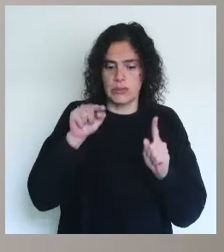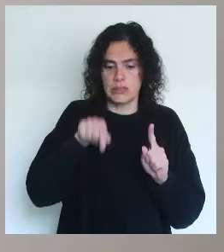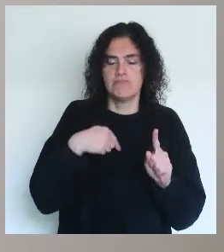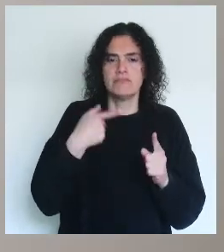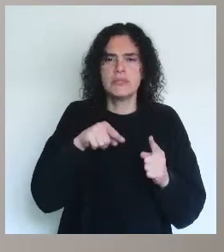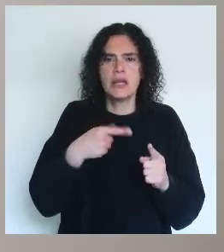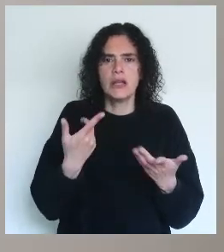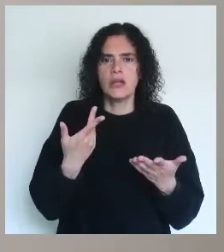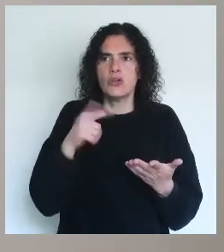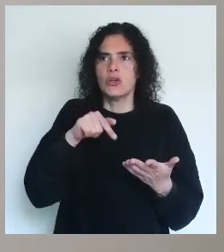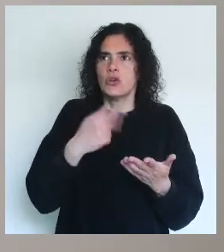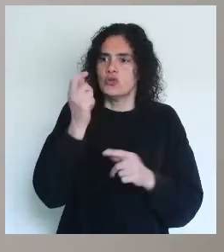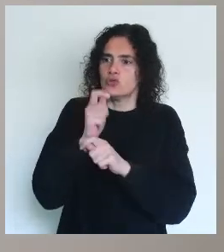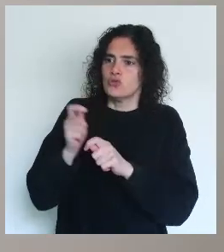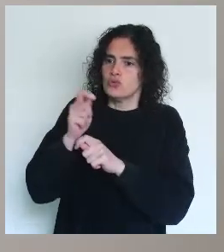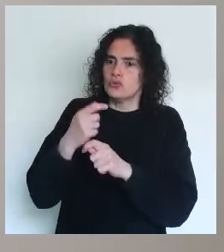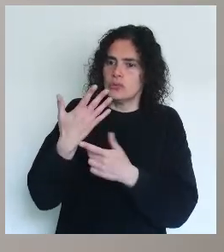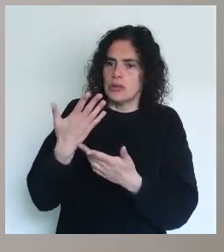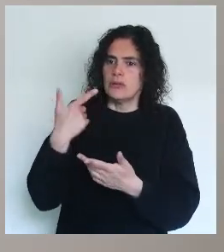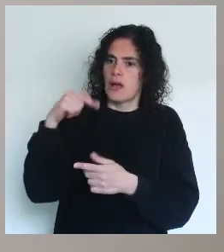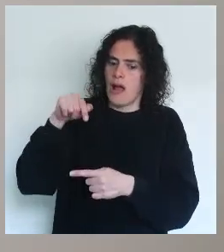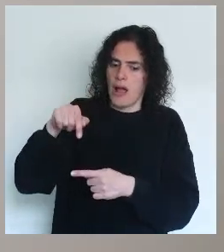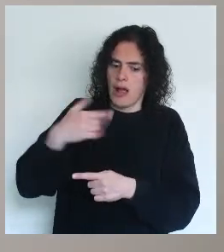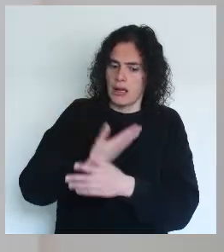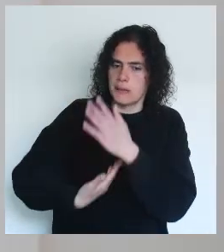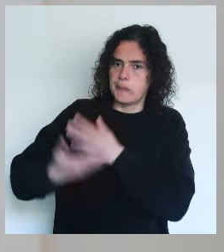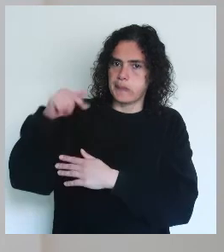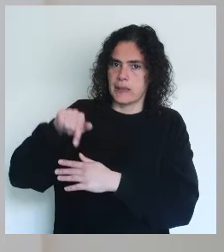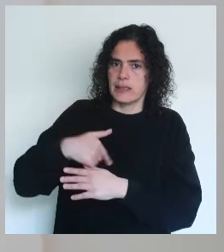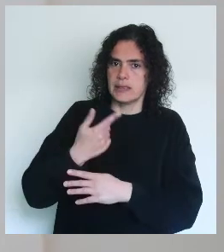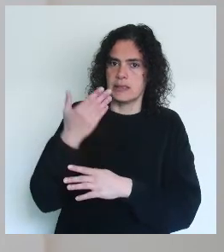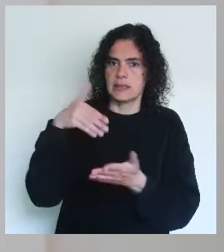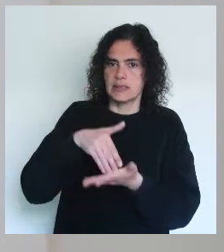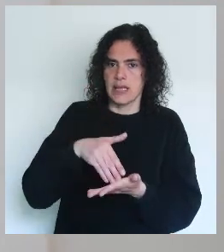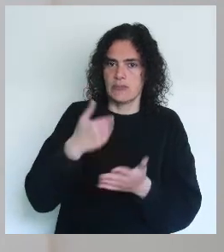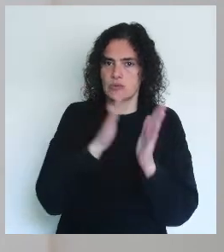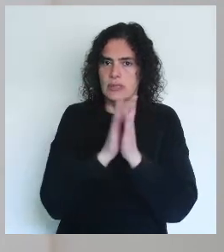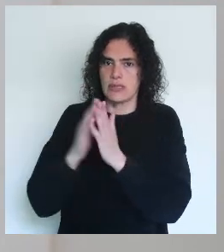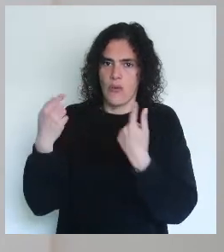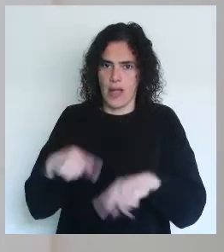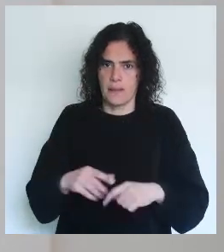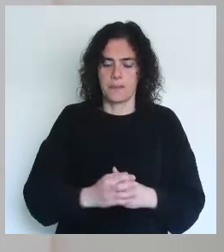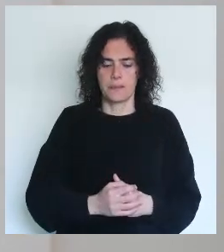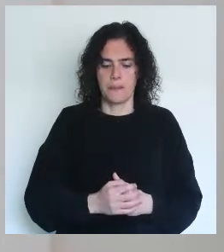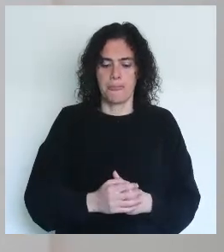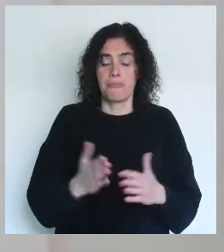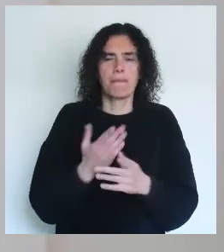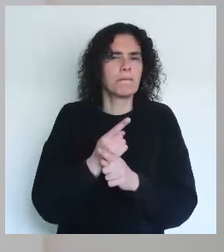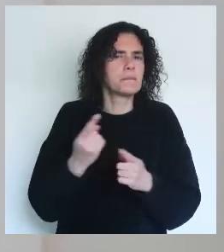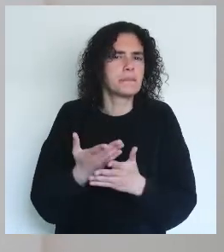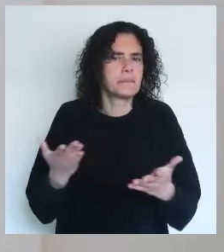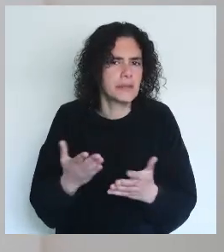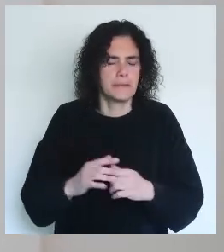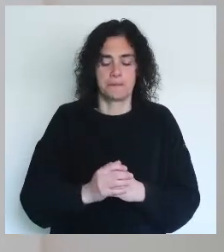This is one of the most conventional sculpture that we have in the Serralves collection.